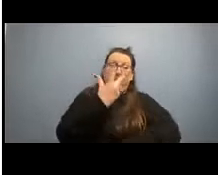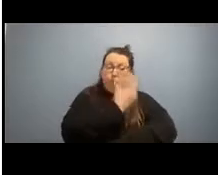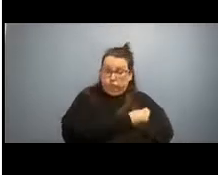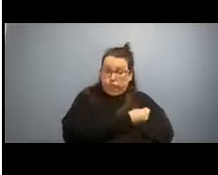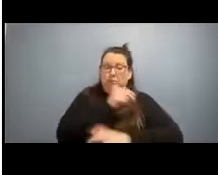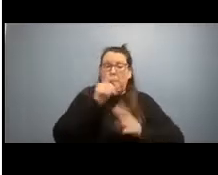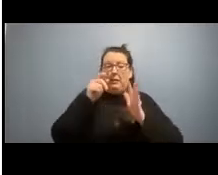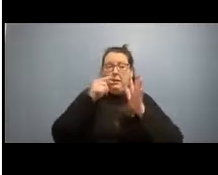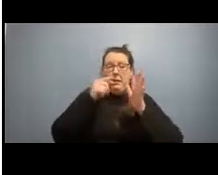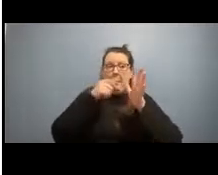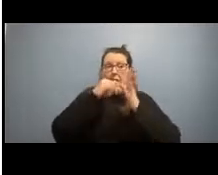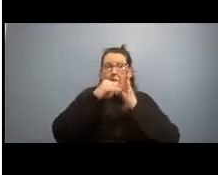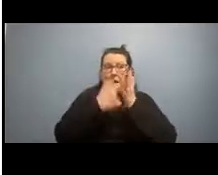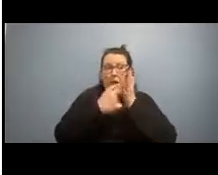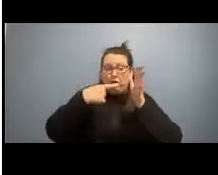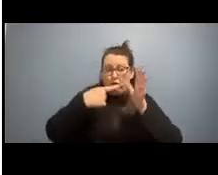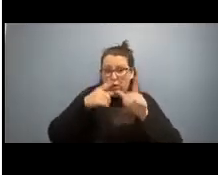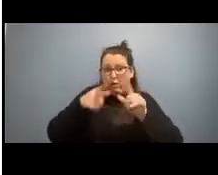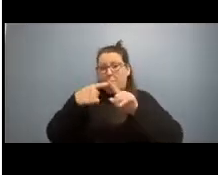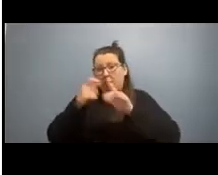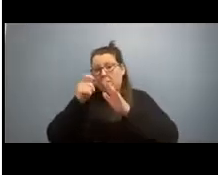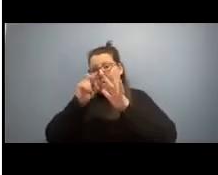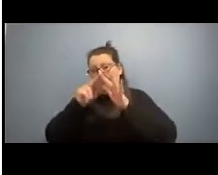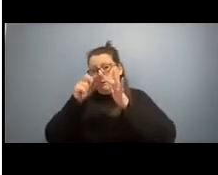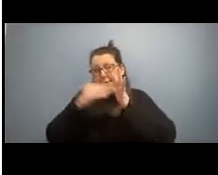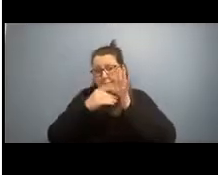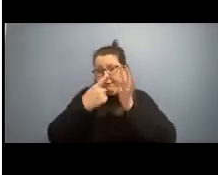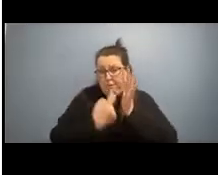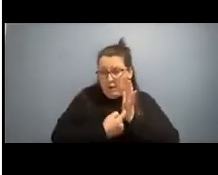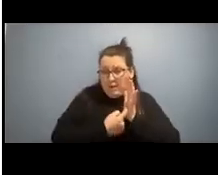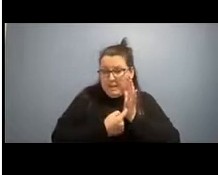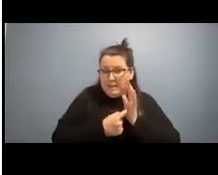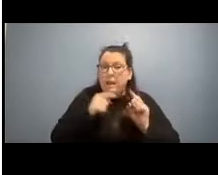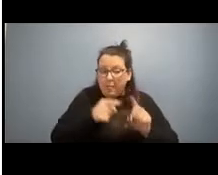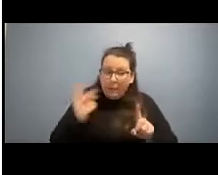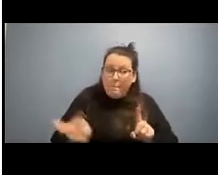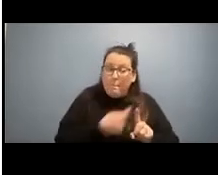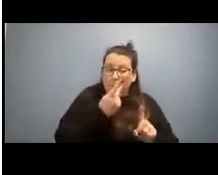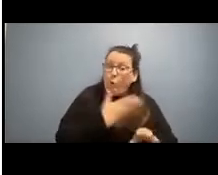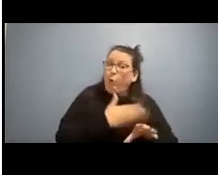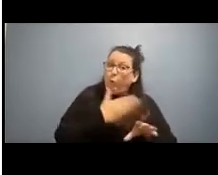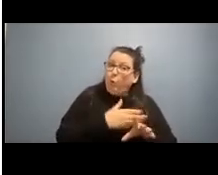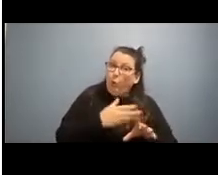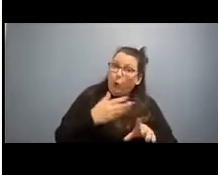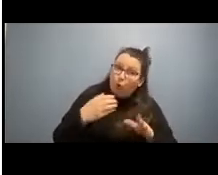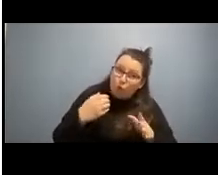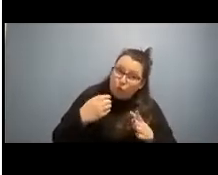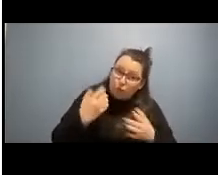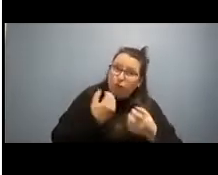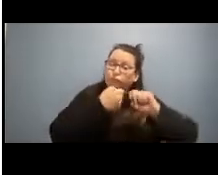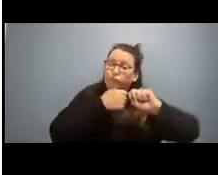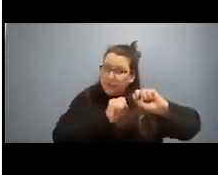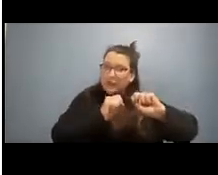AstraZeneca as well as the Pfizer, even though they're different levels of effectiveness, but they are effective against severe disease. Both of them are